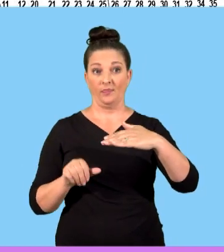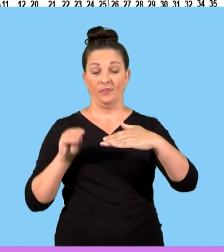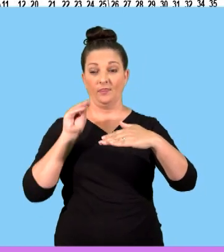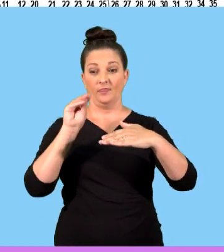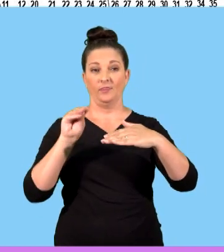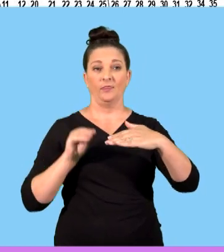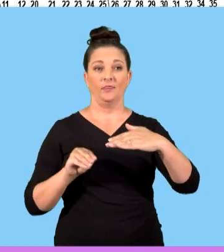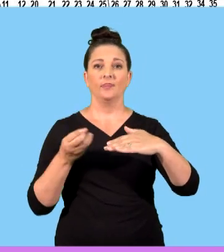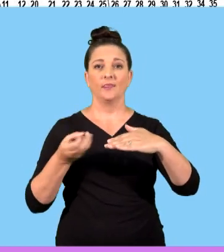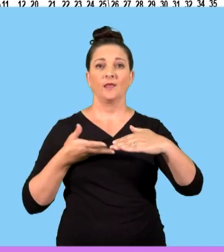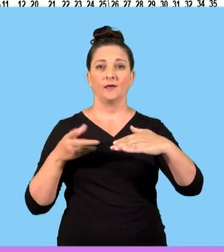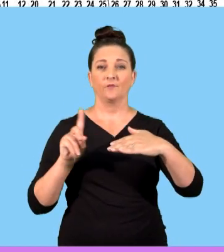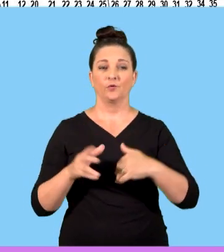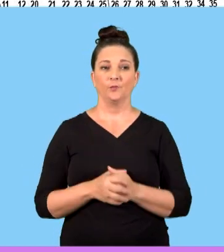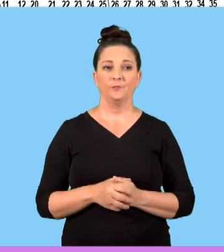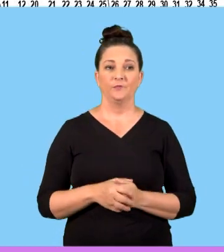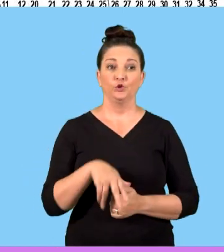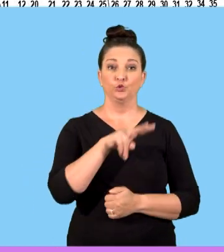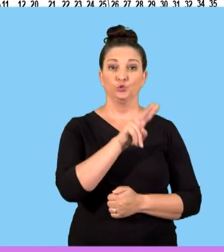then will give me